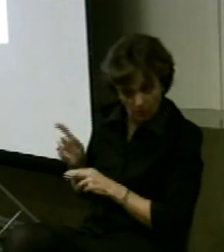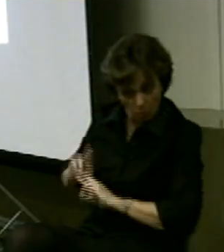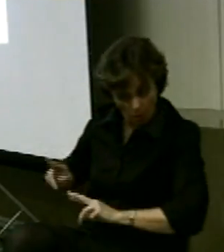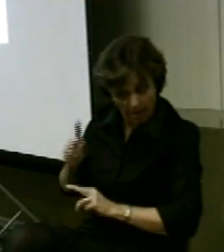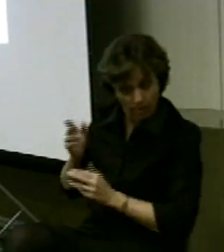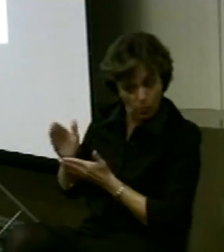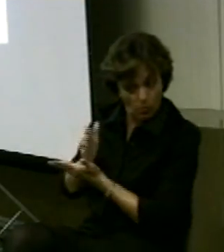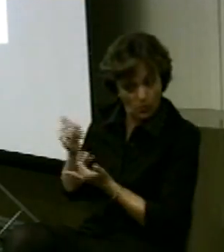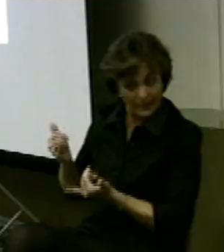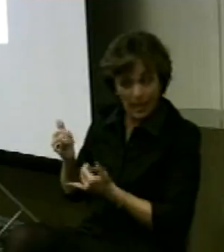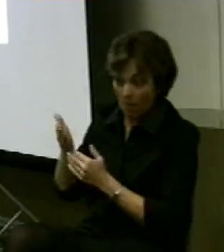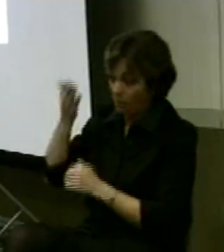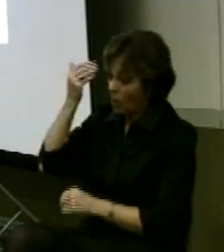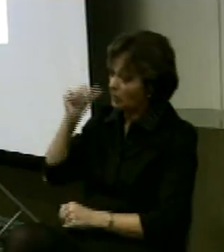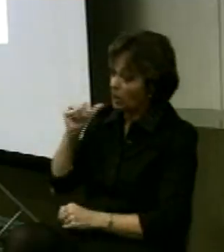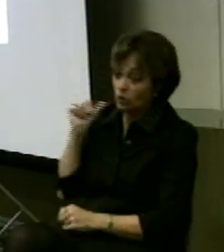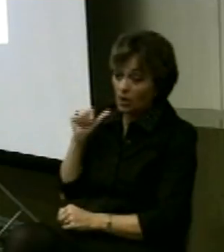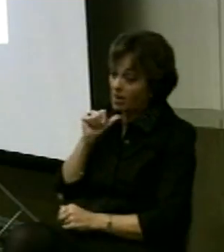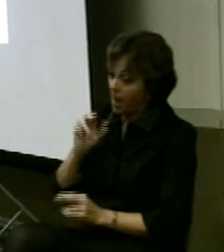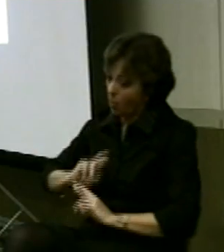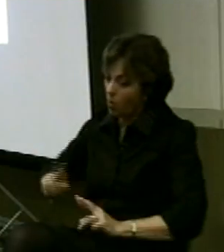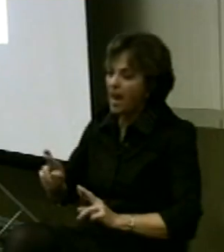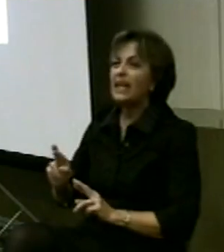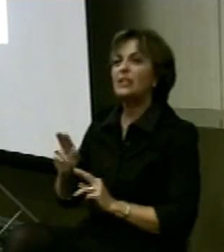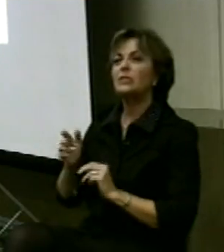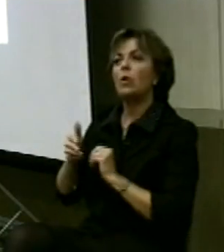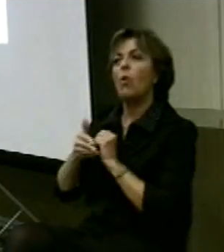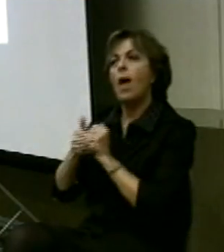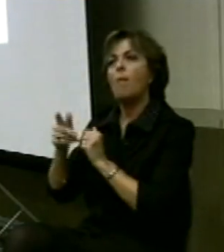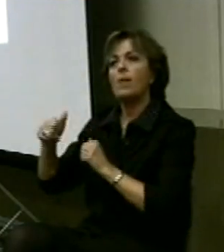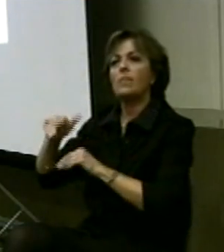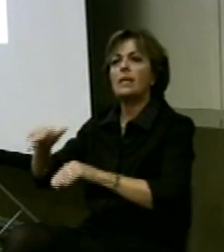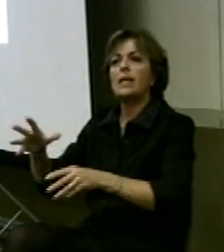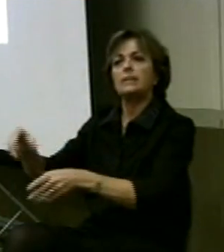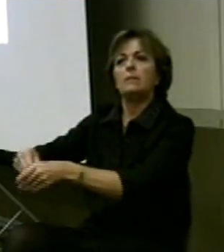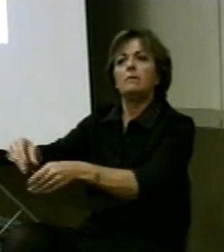today because he wasn't yesterday. So kind of getting the kids involved works